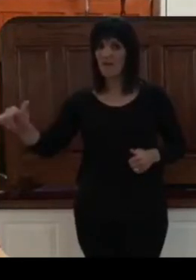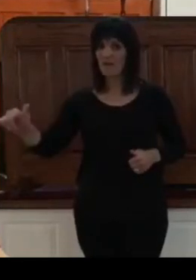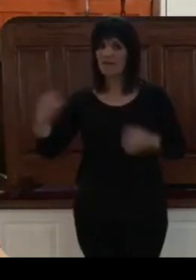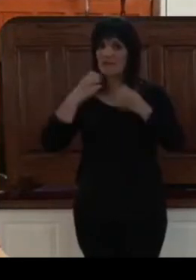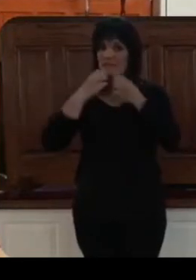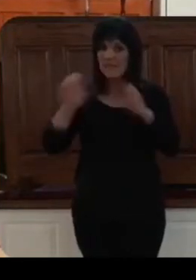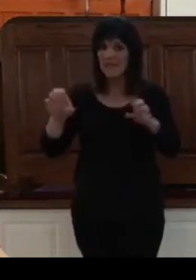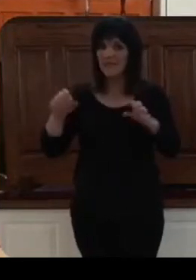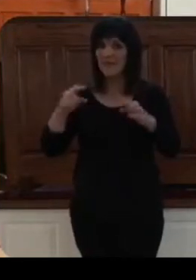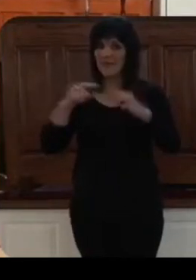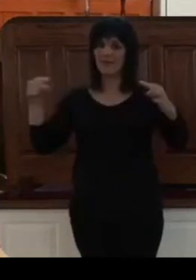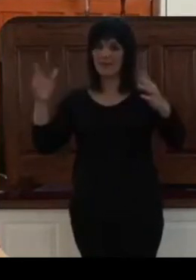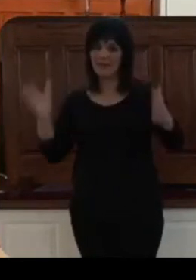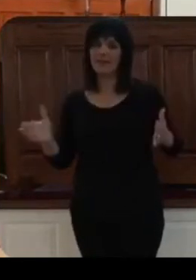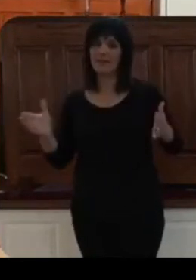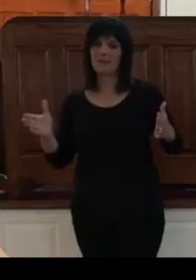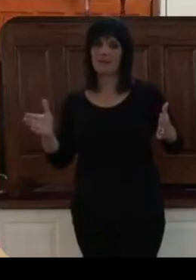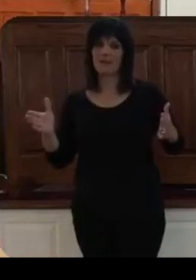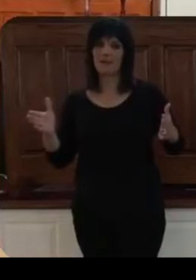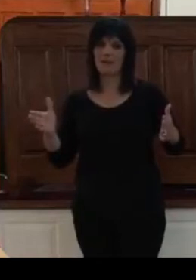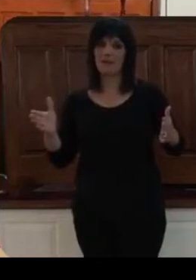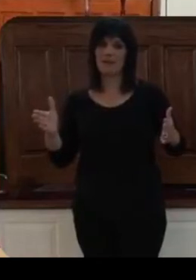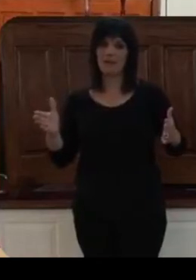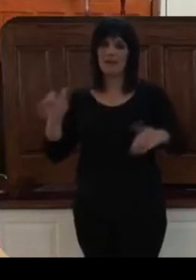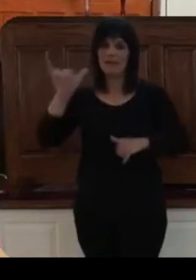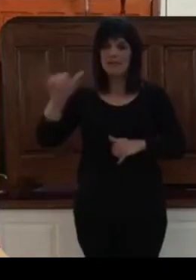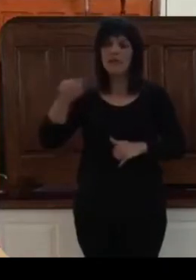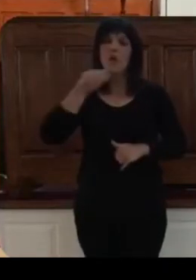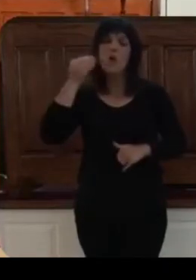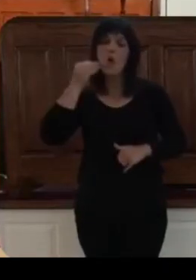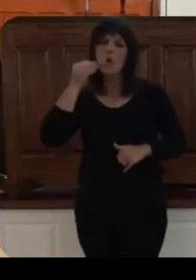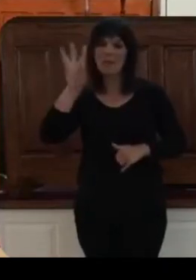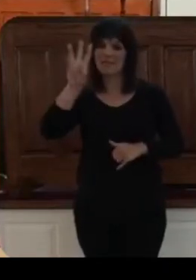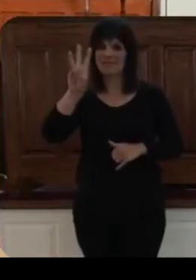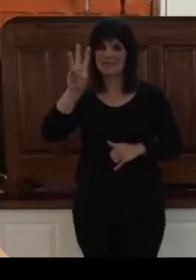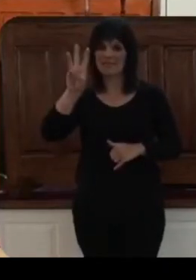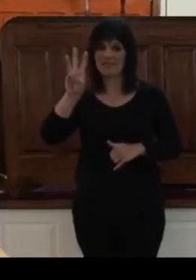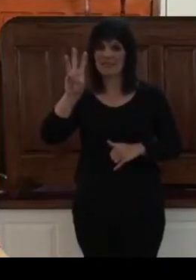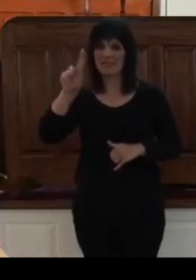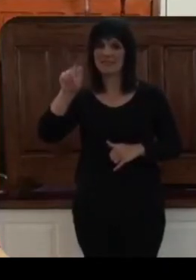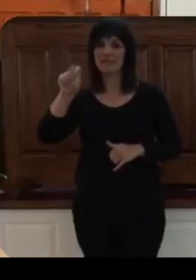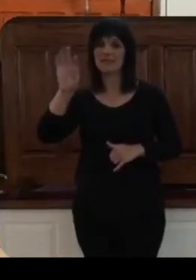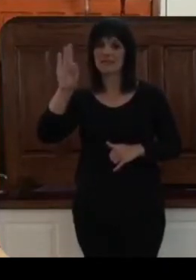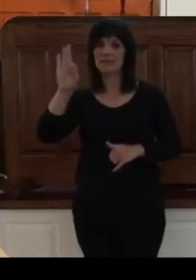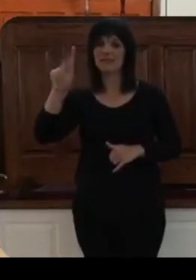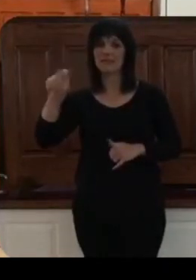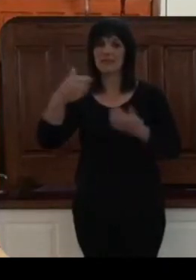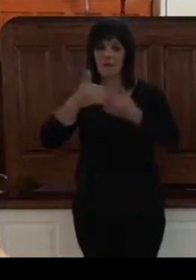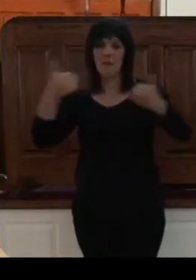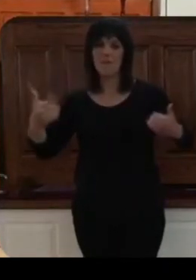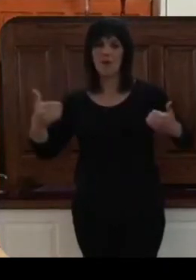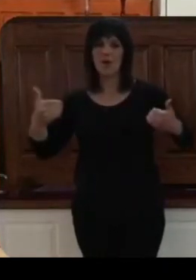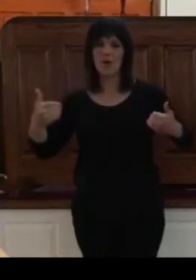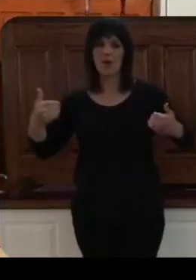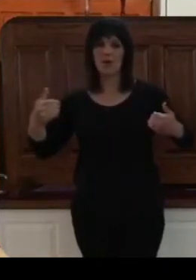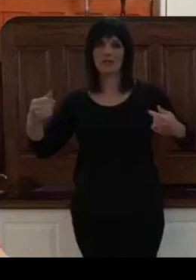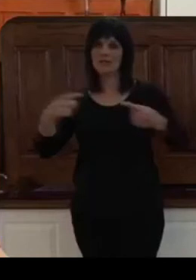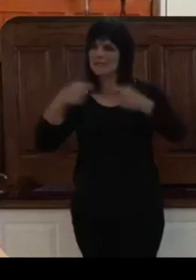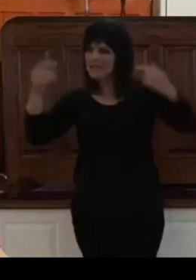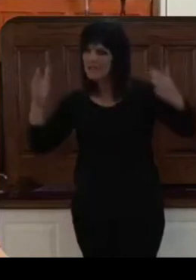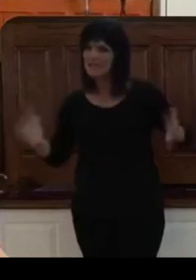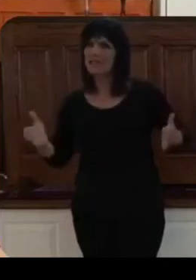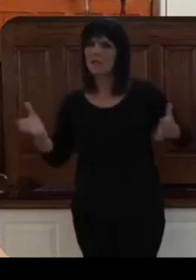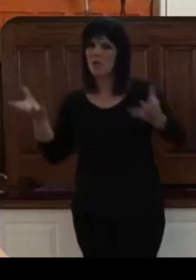us at least 6 feet apart or to keep us home is an effort of the enemy to stop the progress of the church. I have no doubt in my